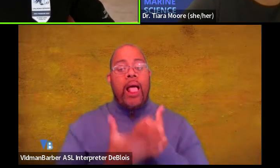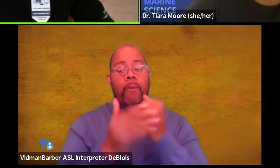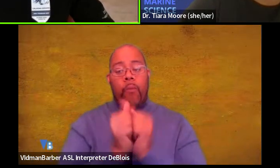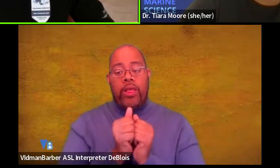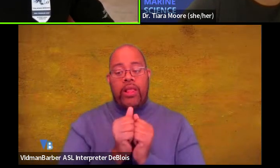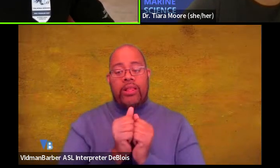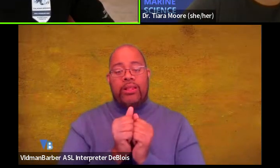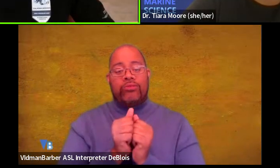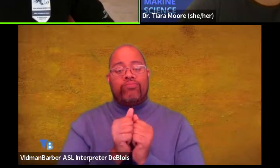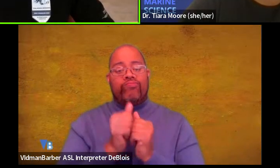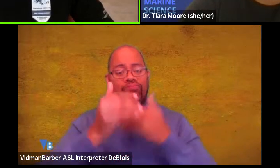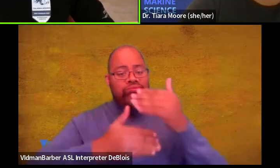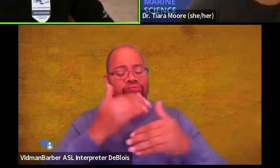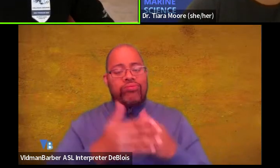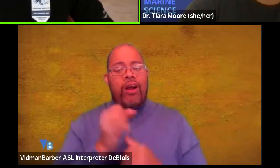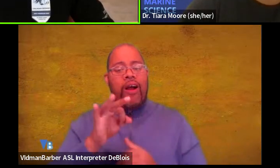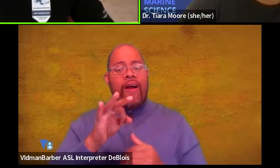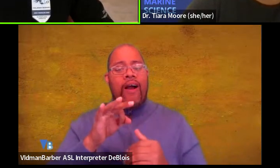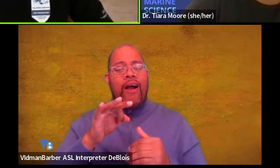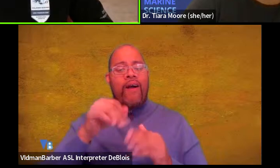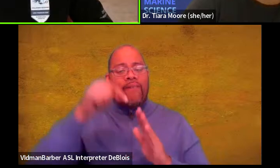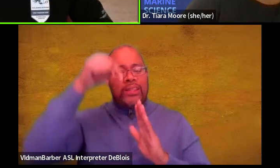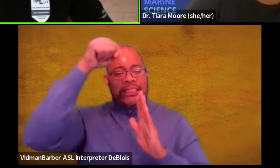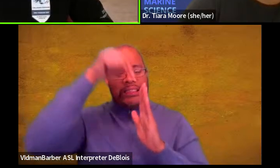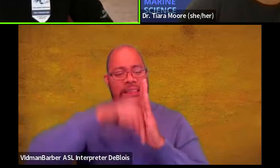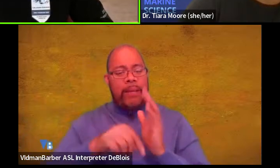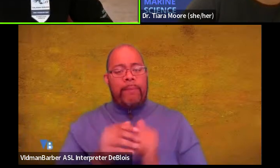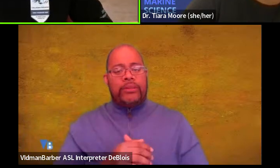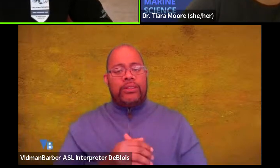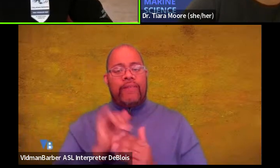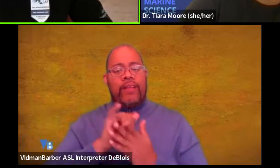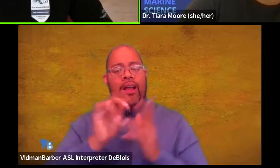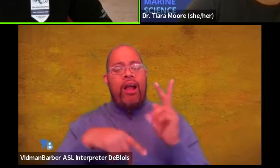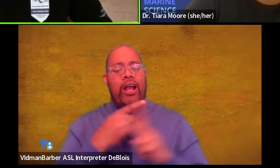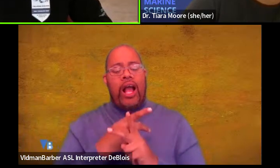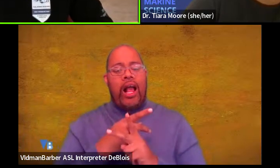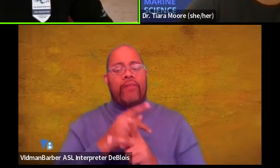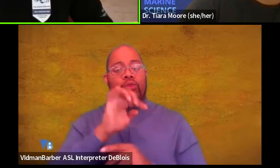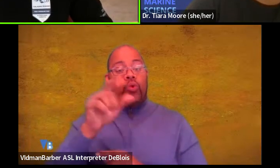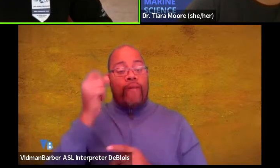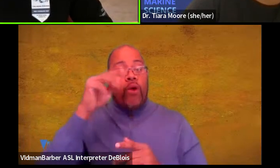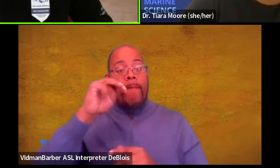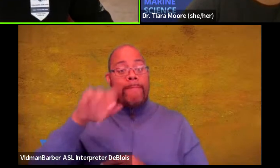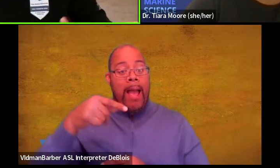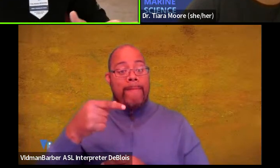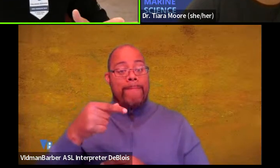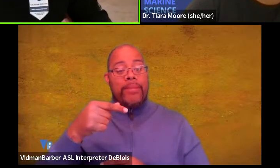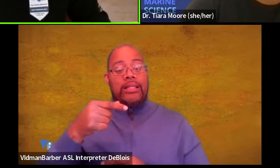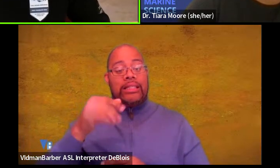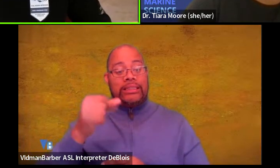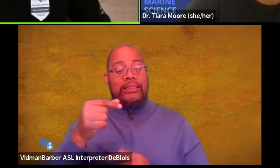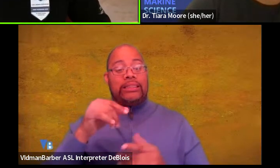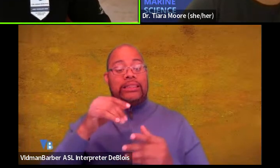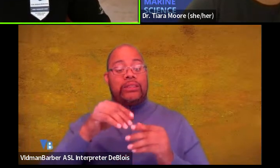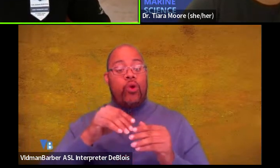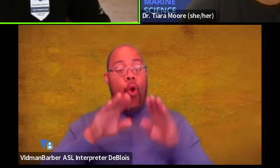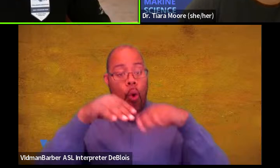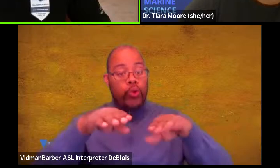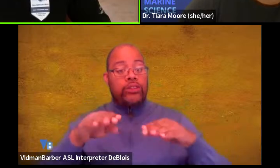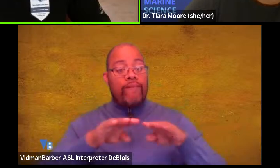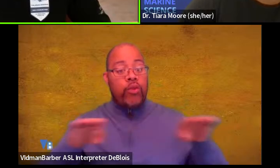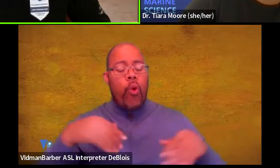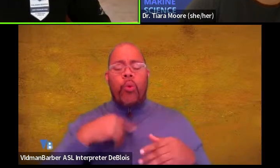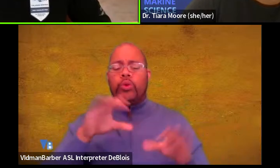the evolution of the deepest of these kinds of instruments for mapping the seafloor. And we map the seafloor for